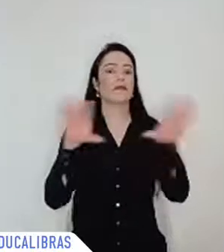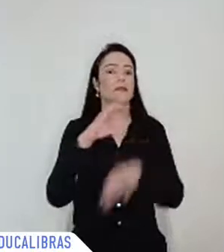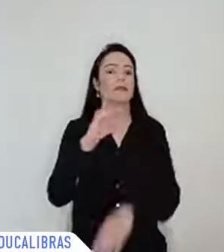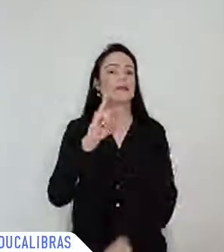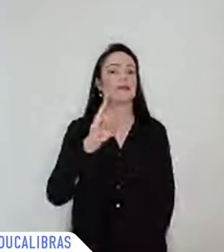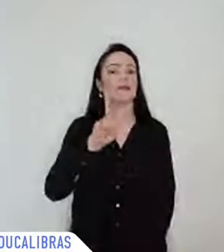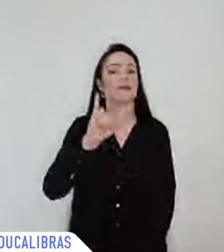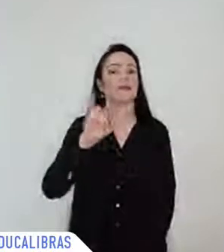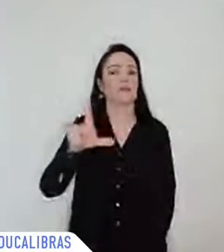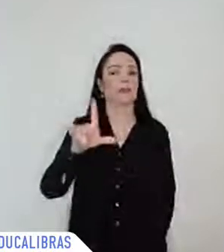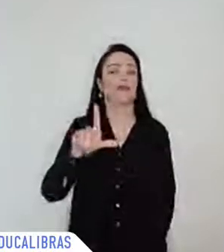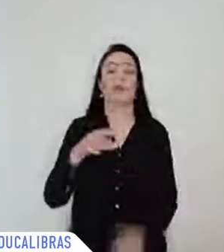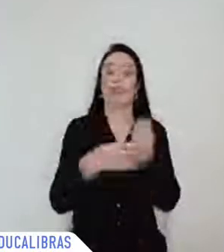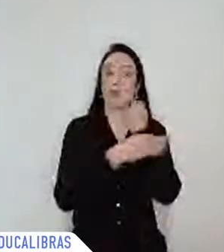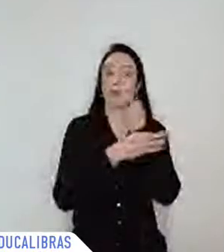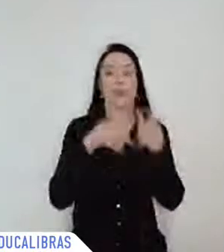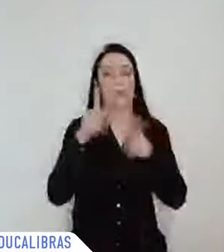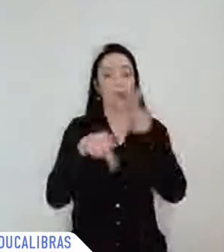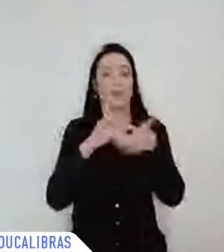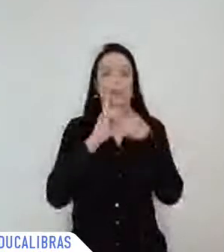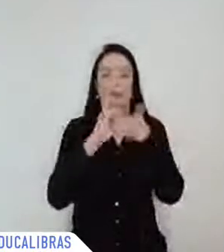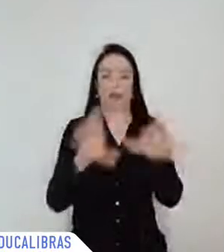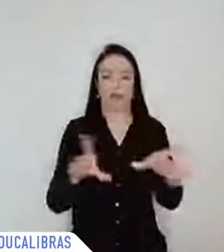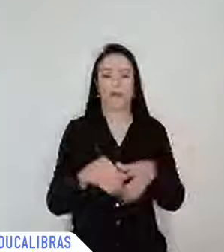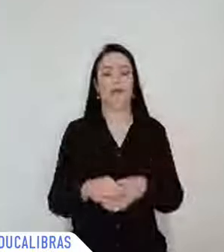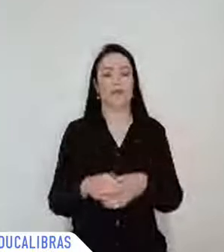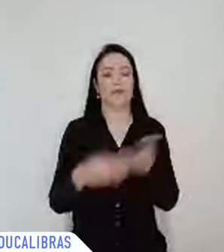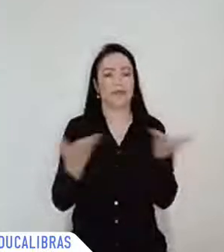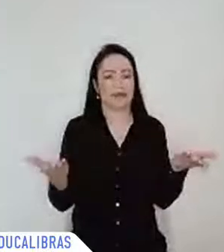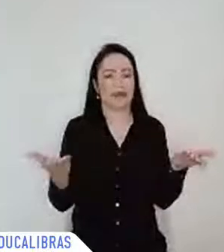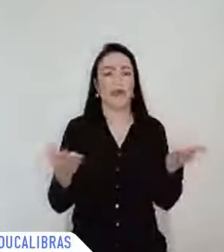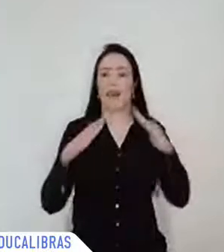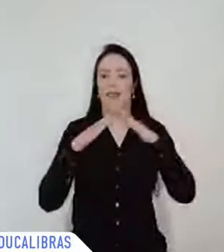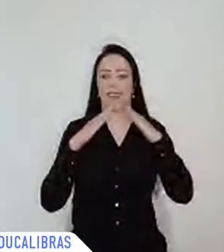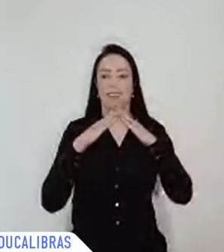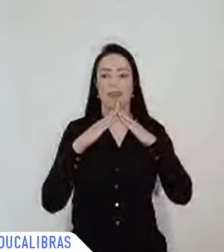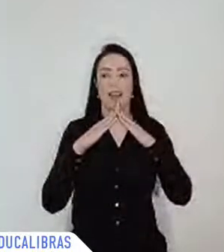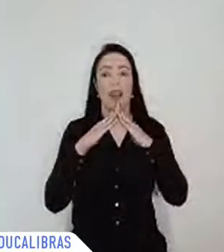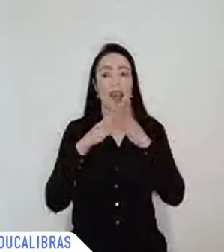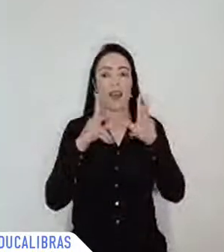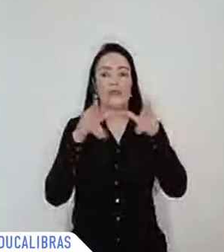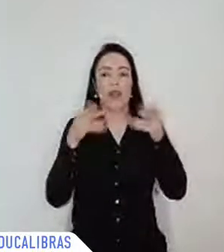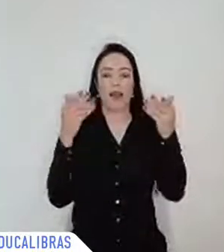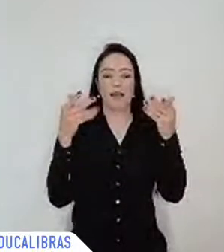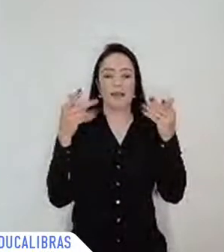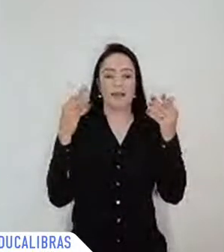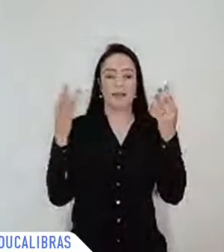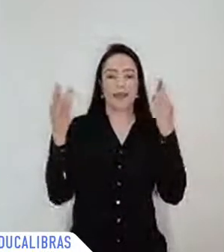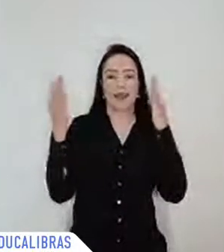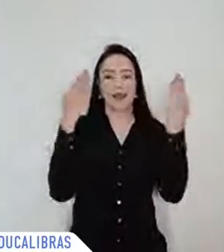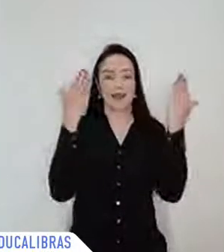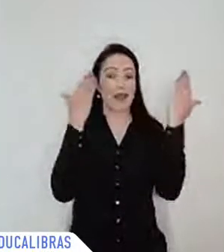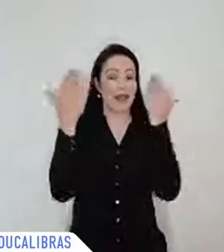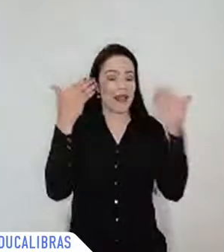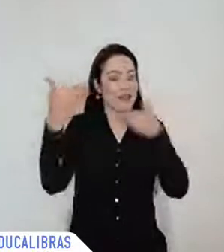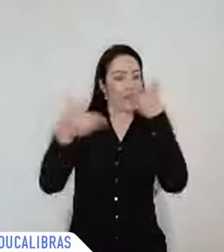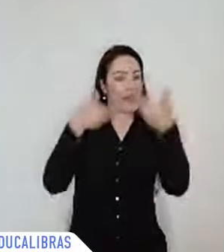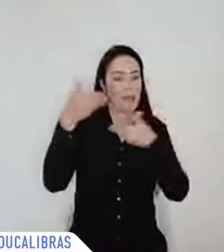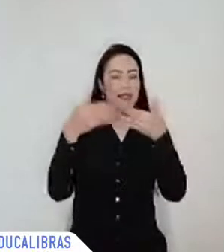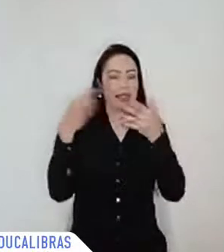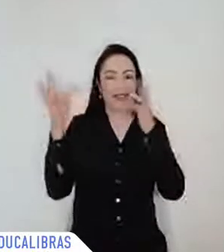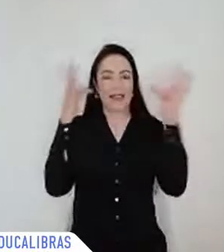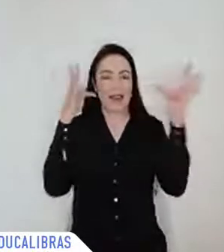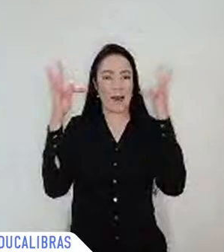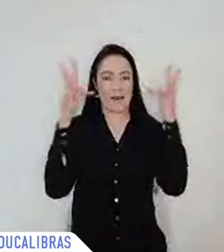essential for the debate on public security and democracy. I think this is even kind